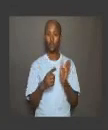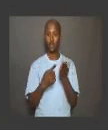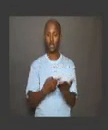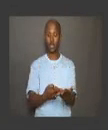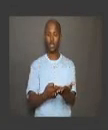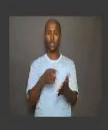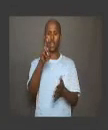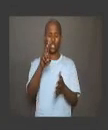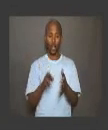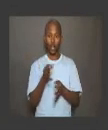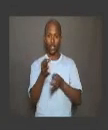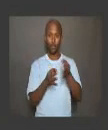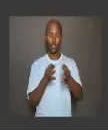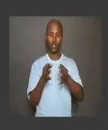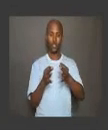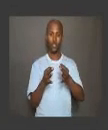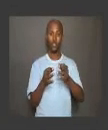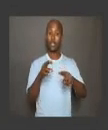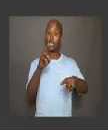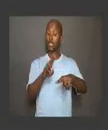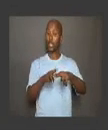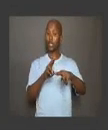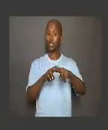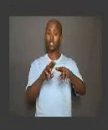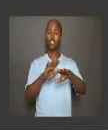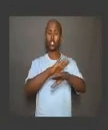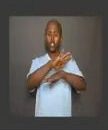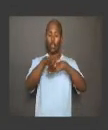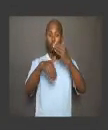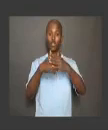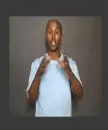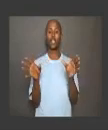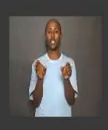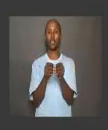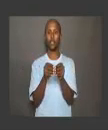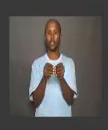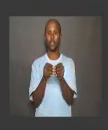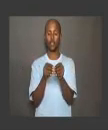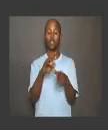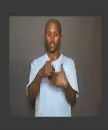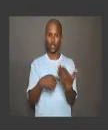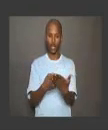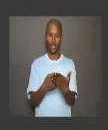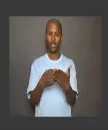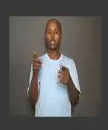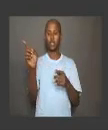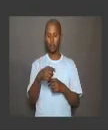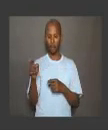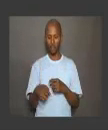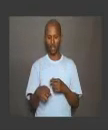rational expressions, state the universal set, then simplify